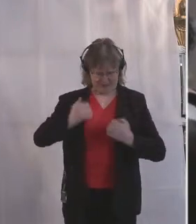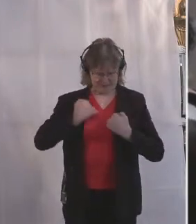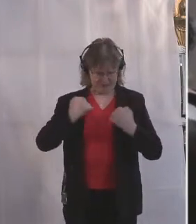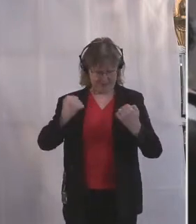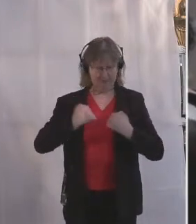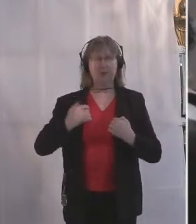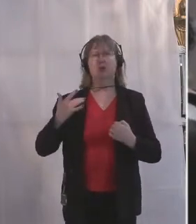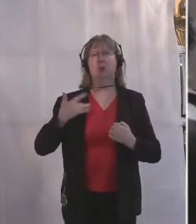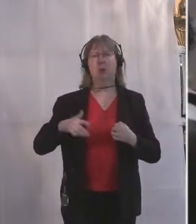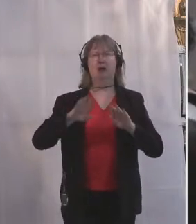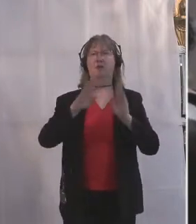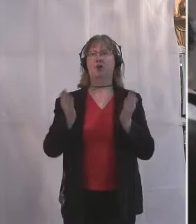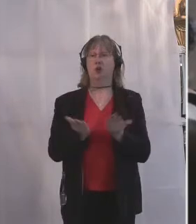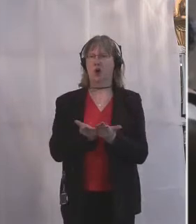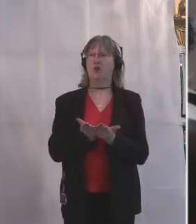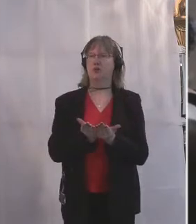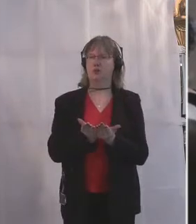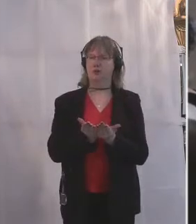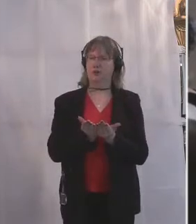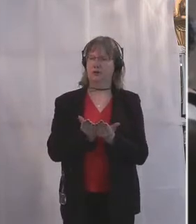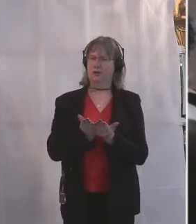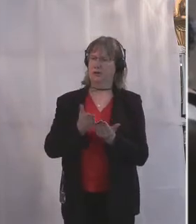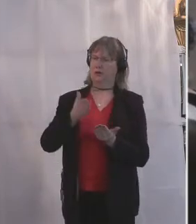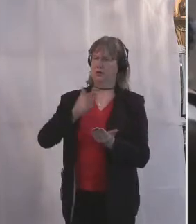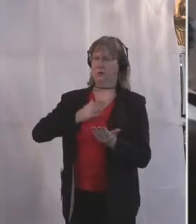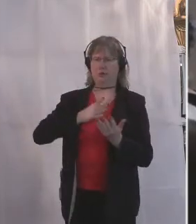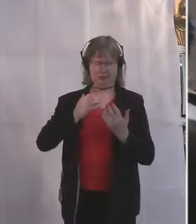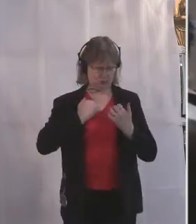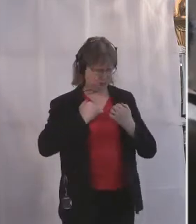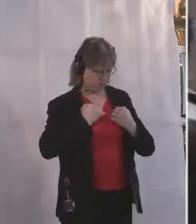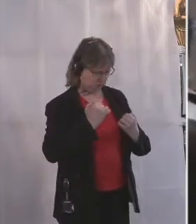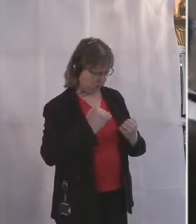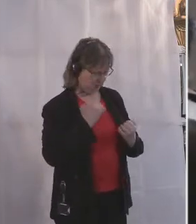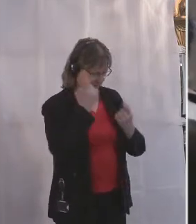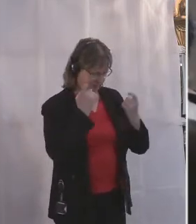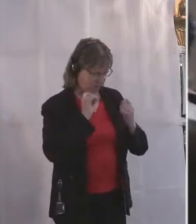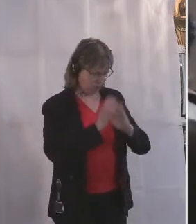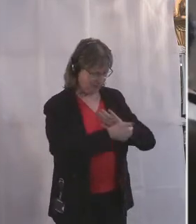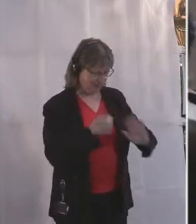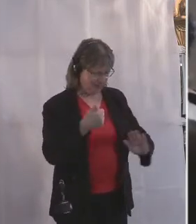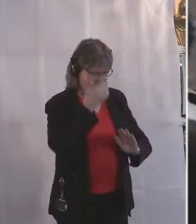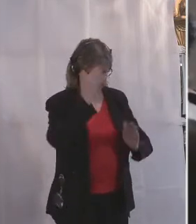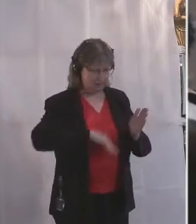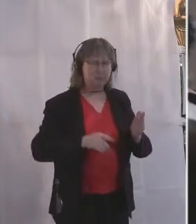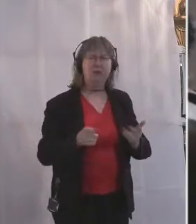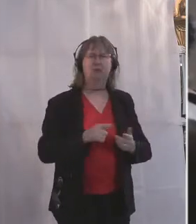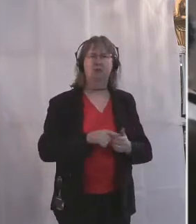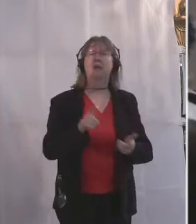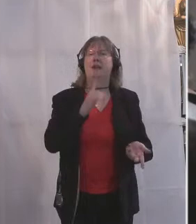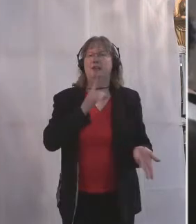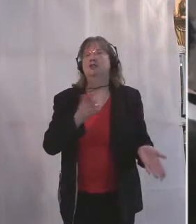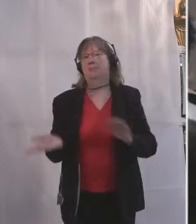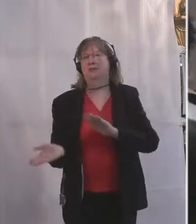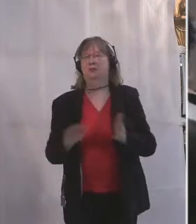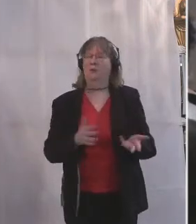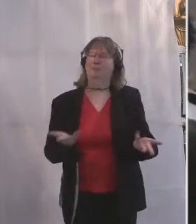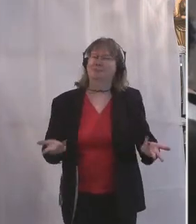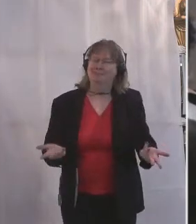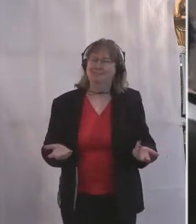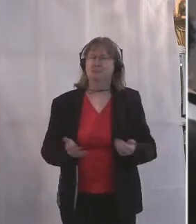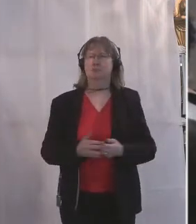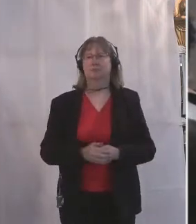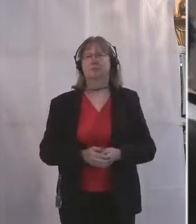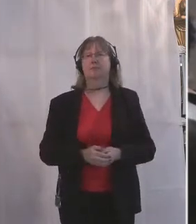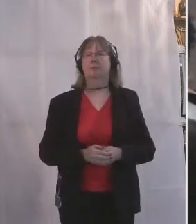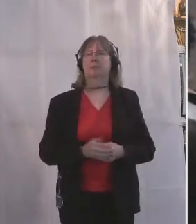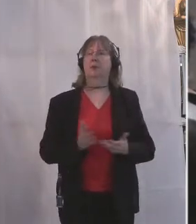your life on earth. And I really love that. I think that as a thought, I've thought a lot actually since she passed away. And I think really